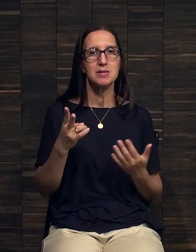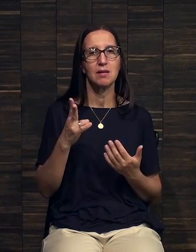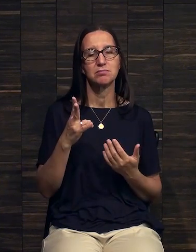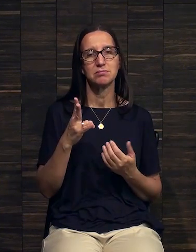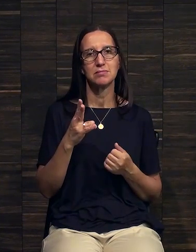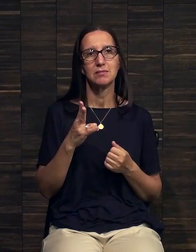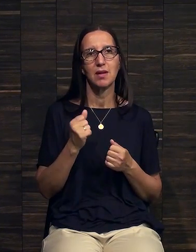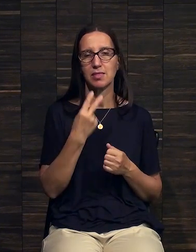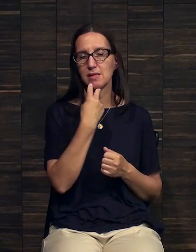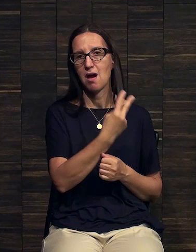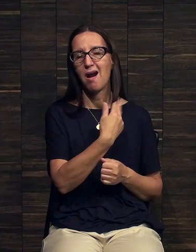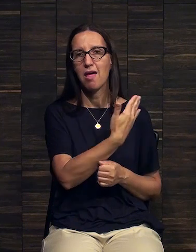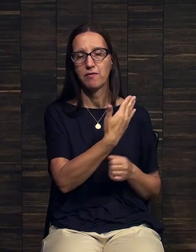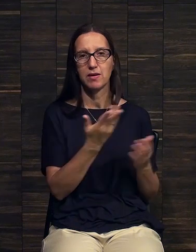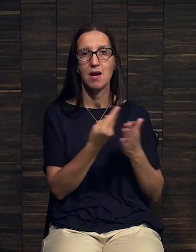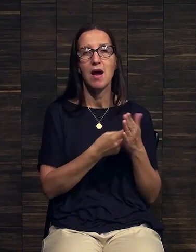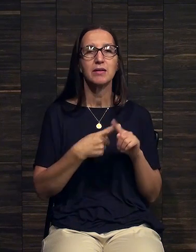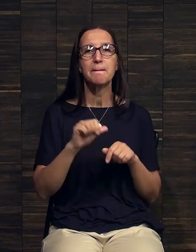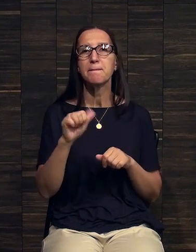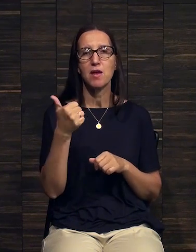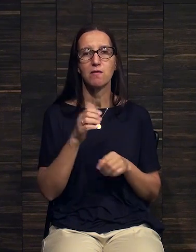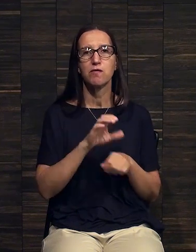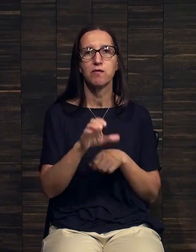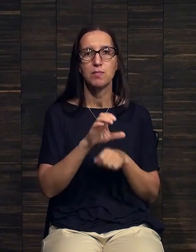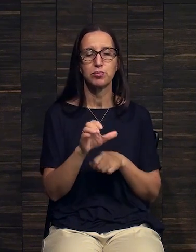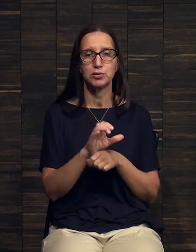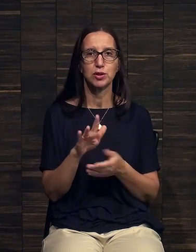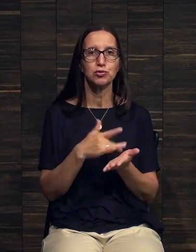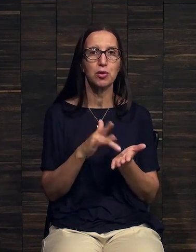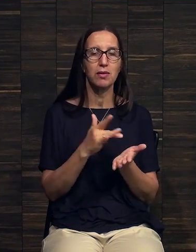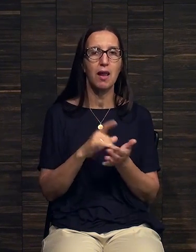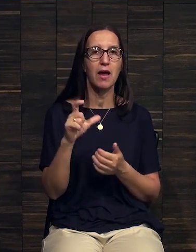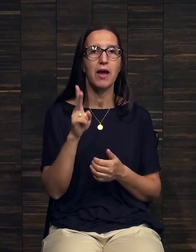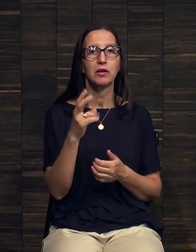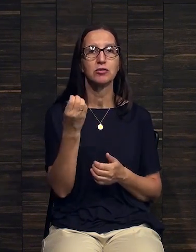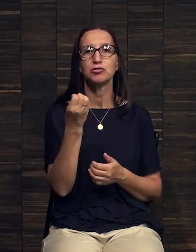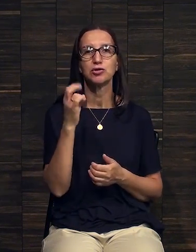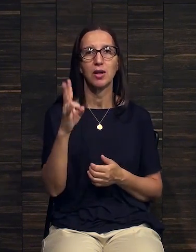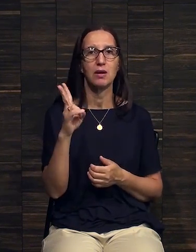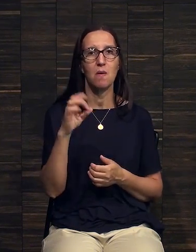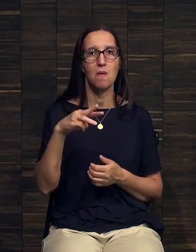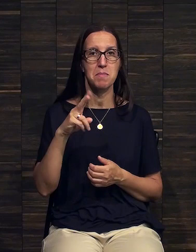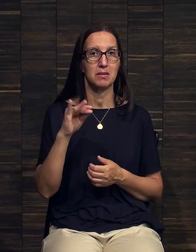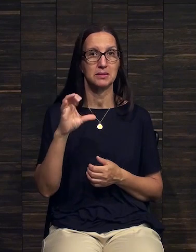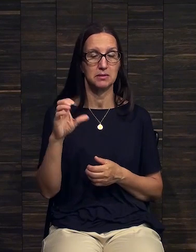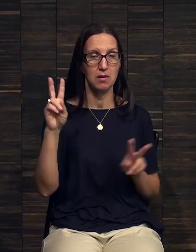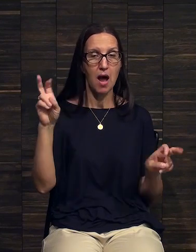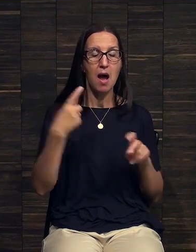On the left picture, this is the first issue of Action Comics magazine in